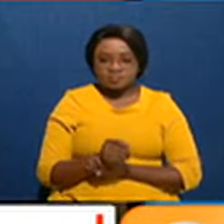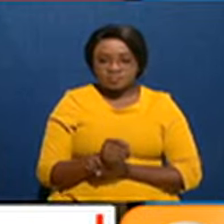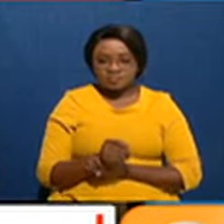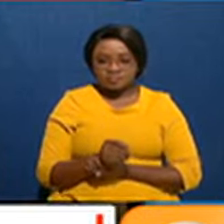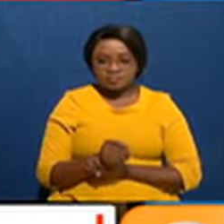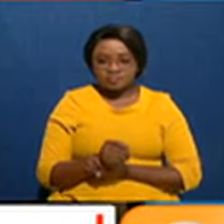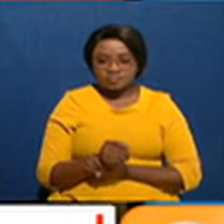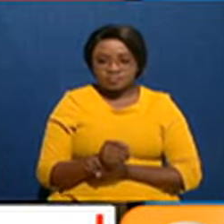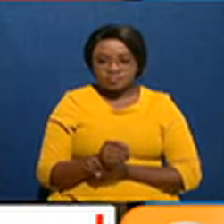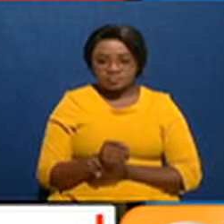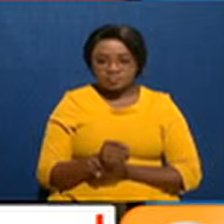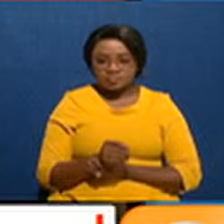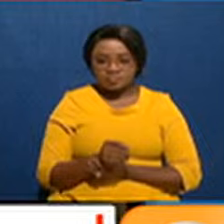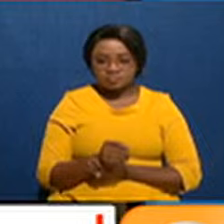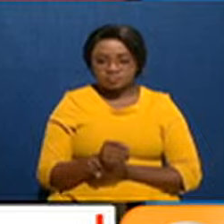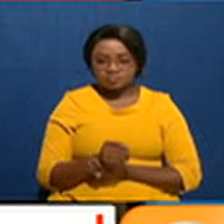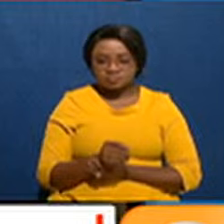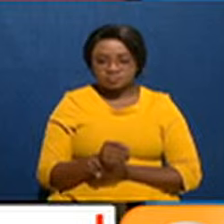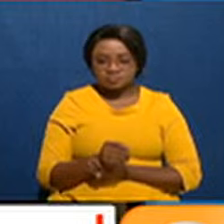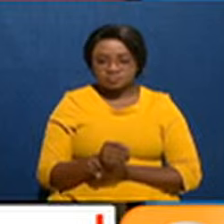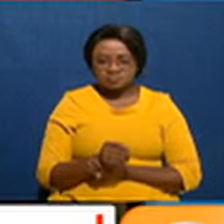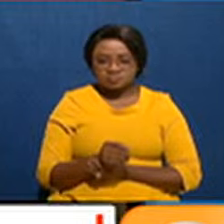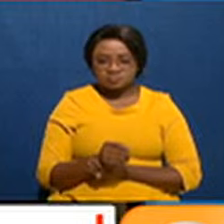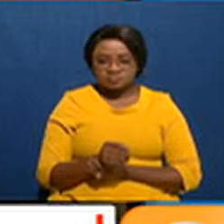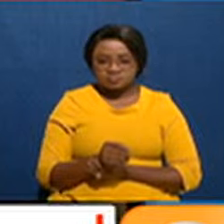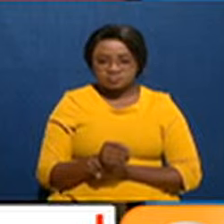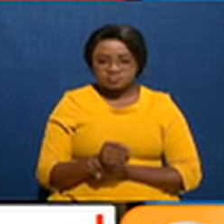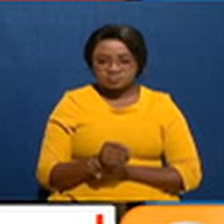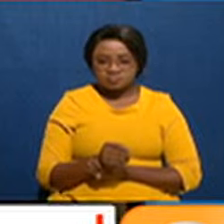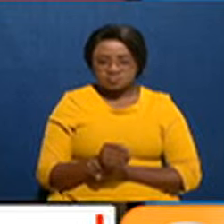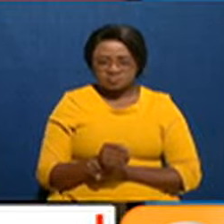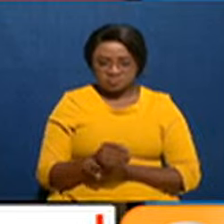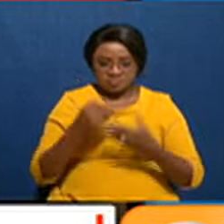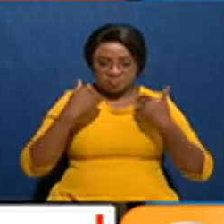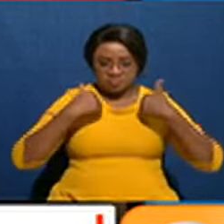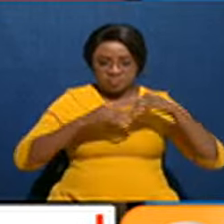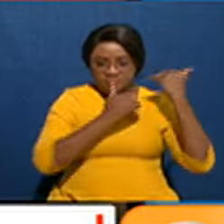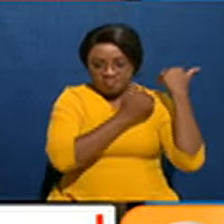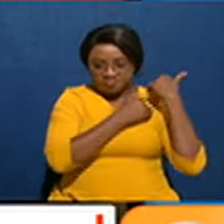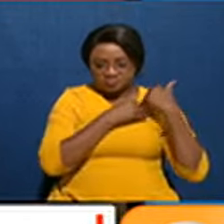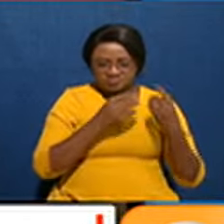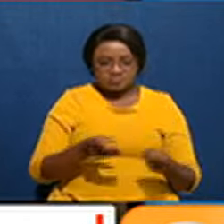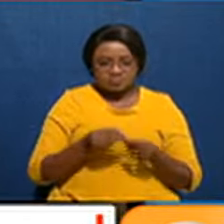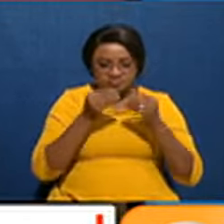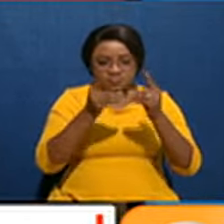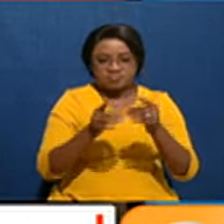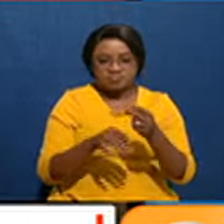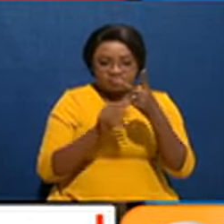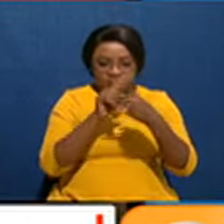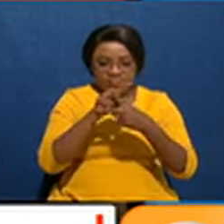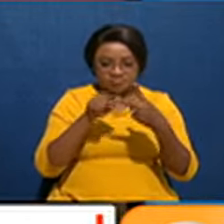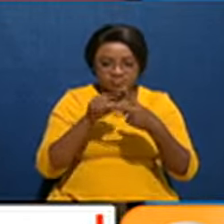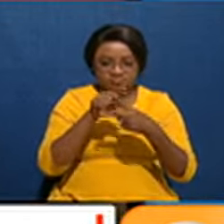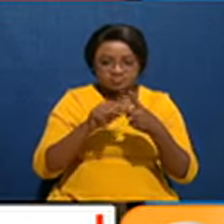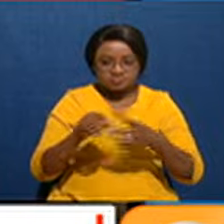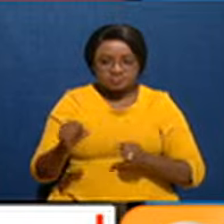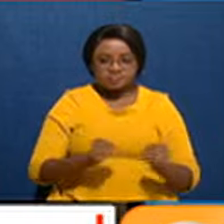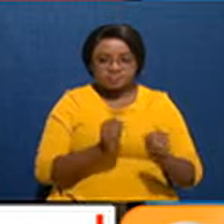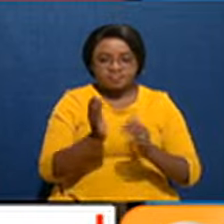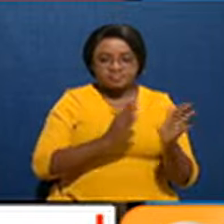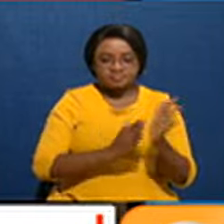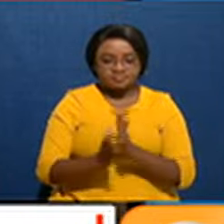IEK Council, and I've been responsible for delivery of 2 strategic plans for this institution. I have been responsible